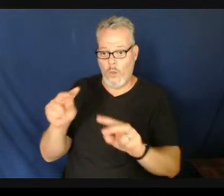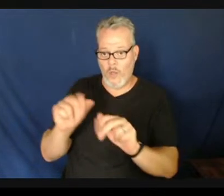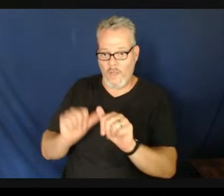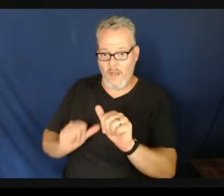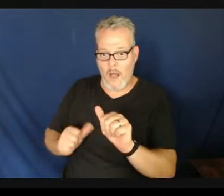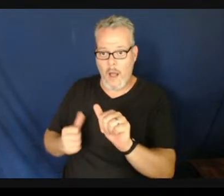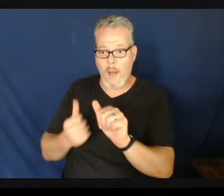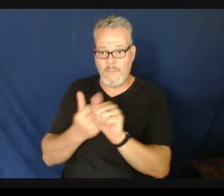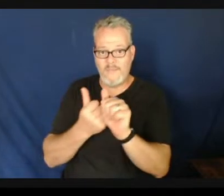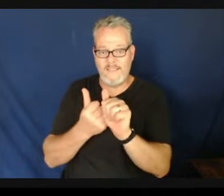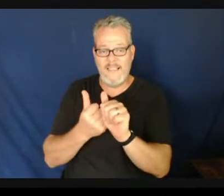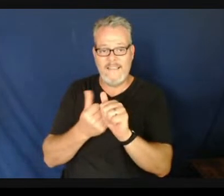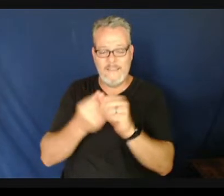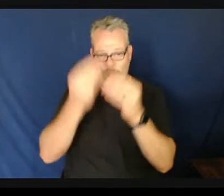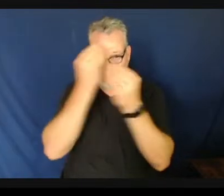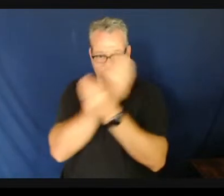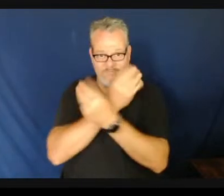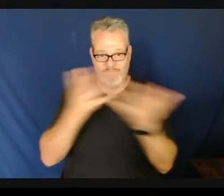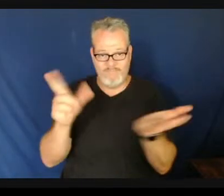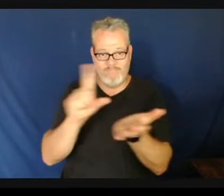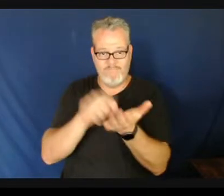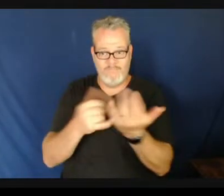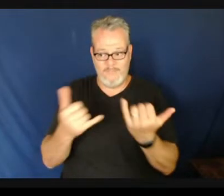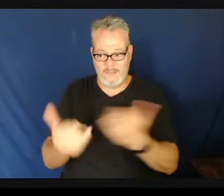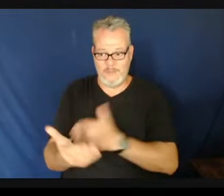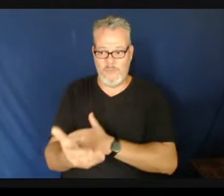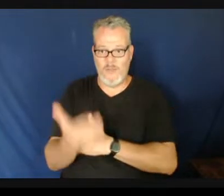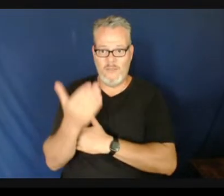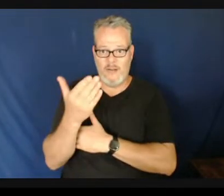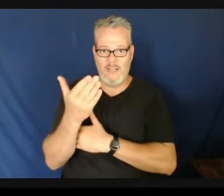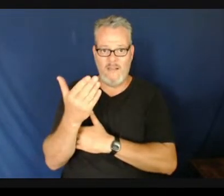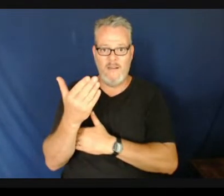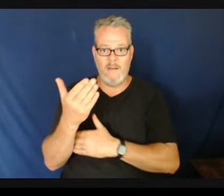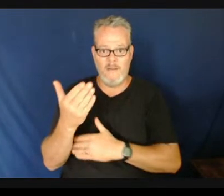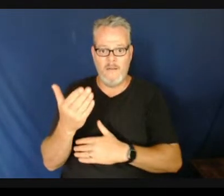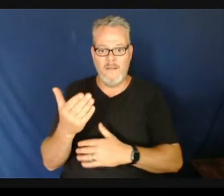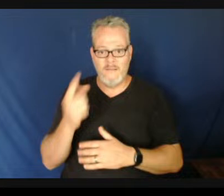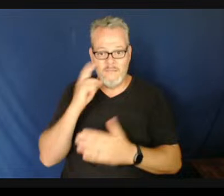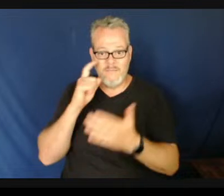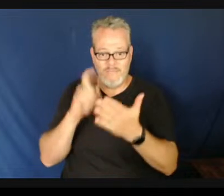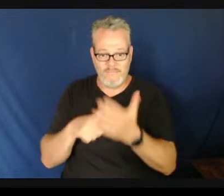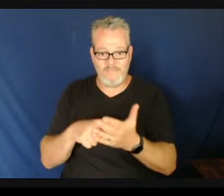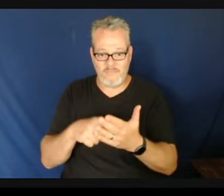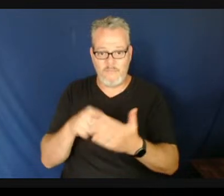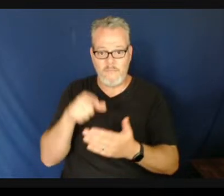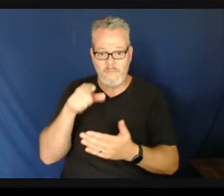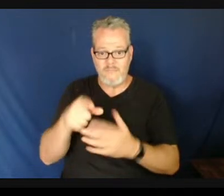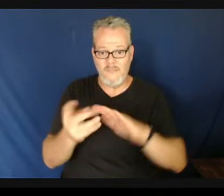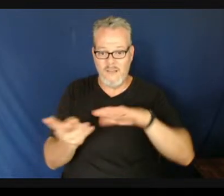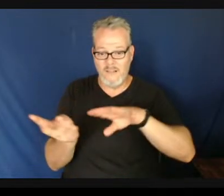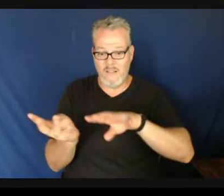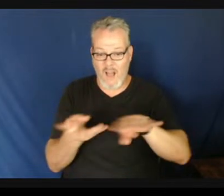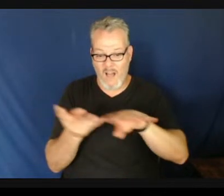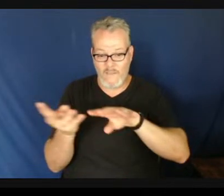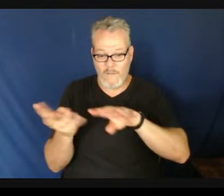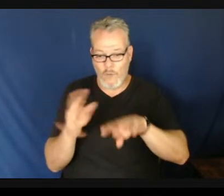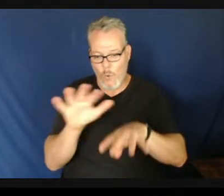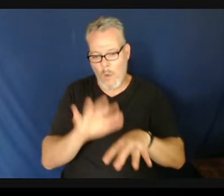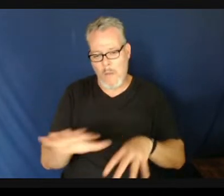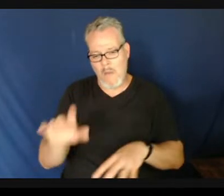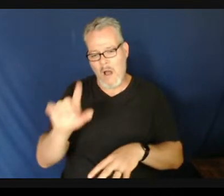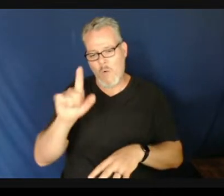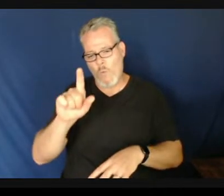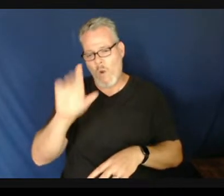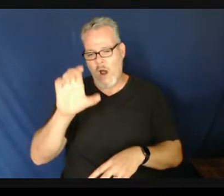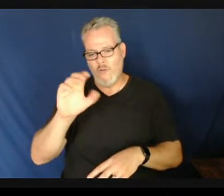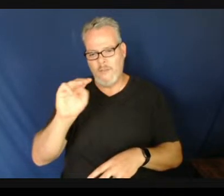issued this morning, they note that lava flows made it out about 100 meters, several hundred feet, or about